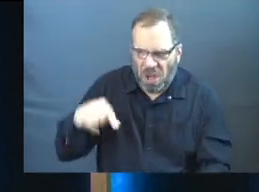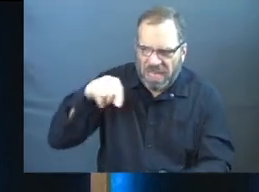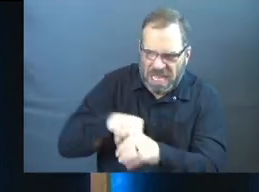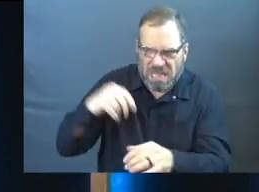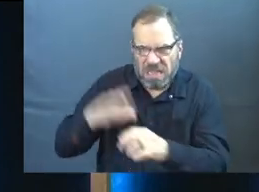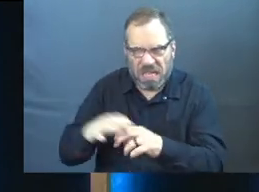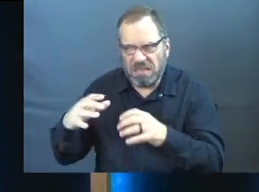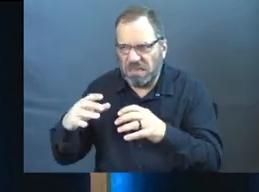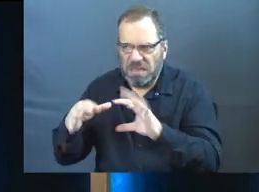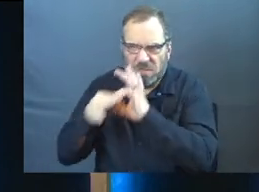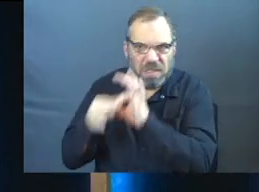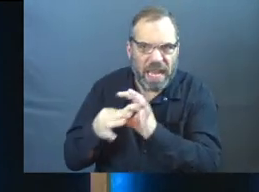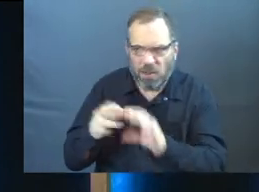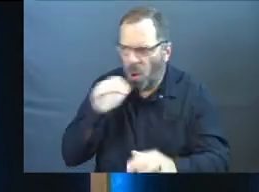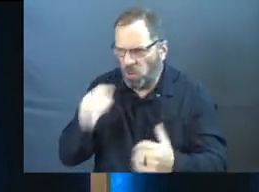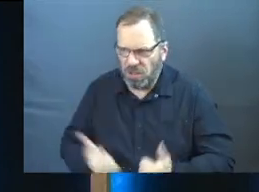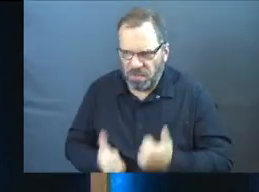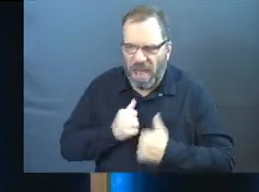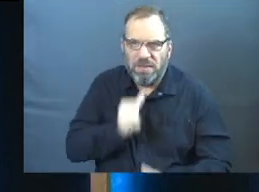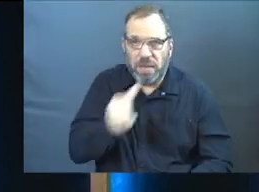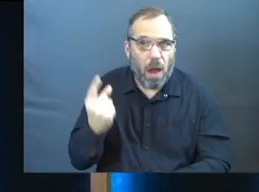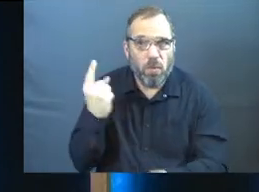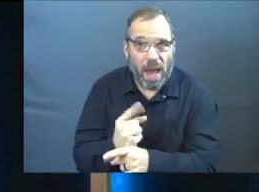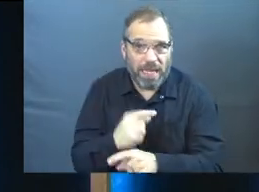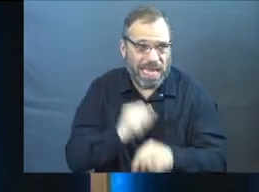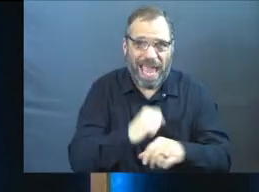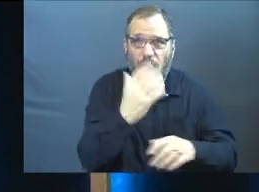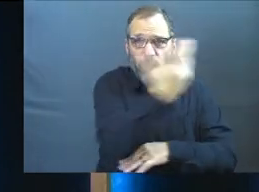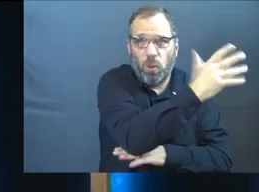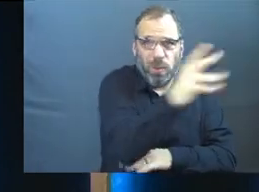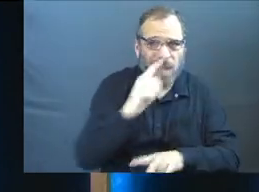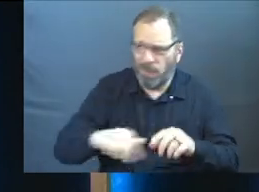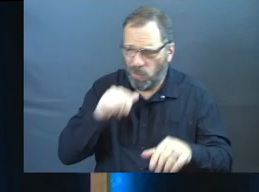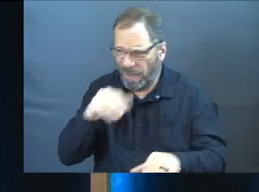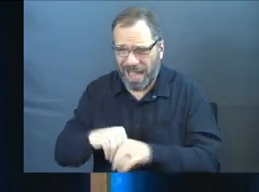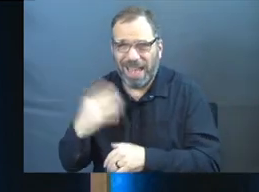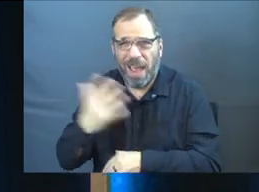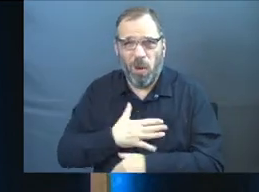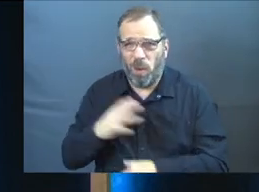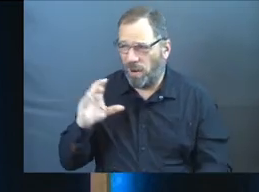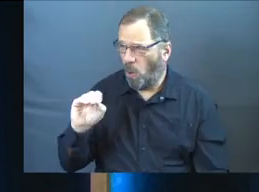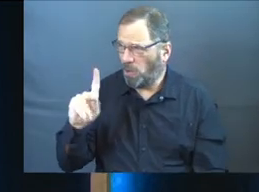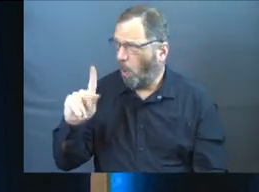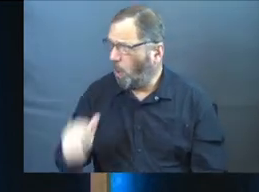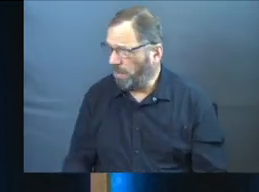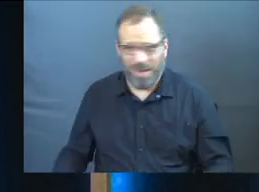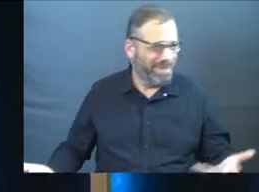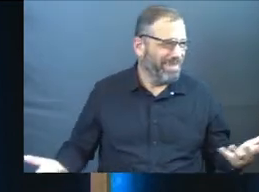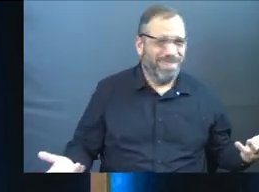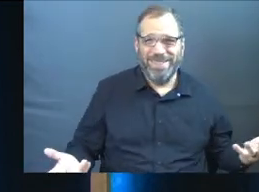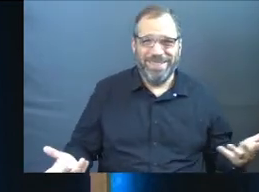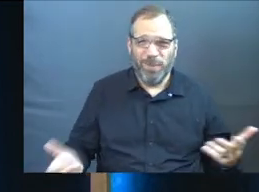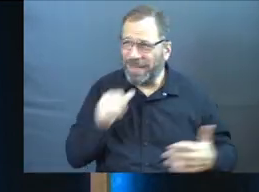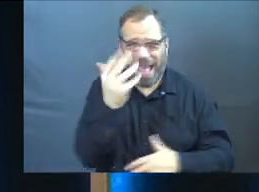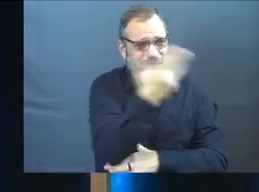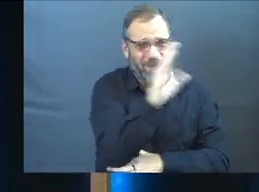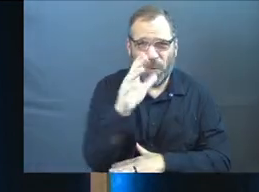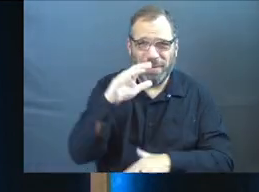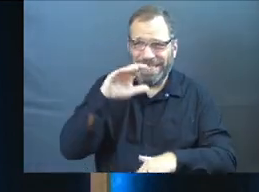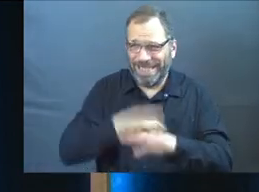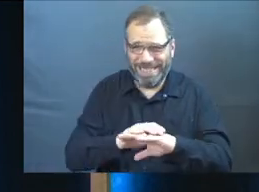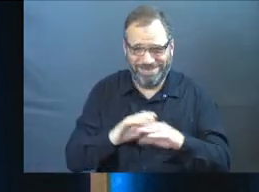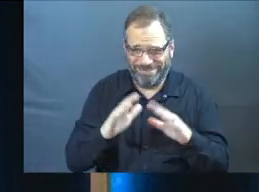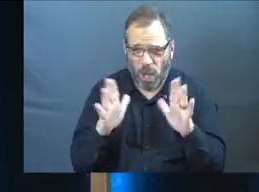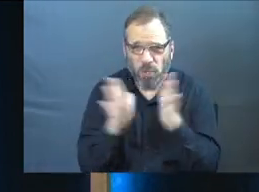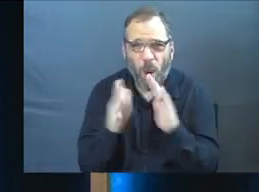this pack, or we won't survive, right? Like out in the wild. But we're not out in the wild. We're in Oklahoma in the